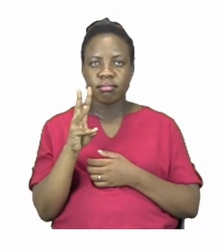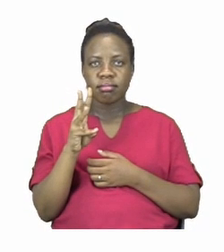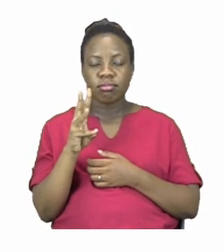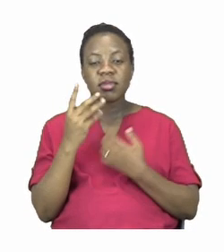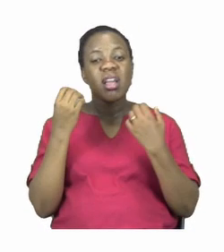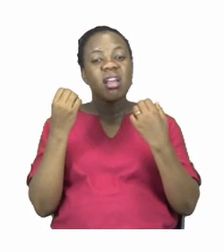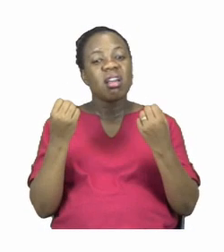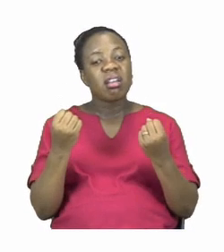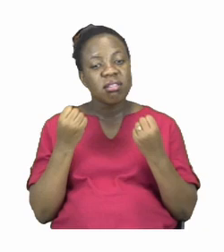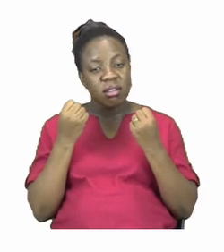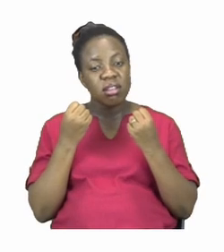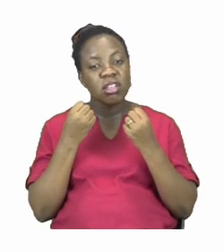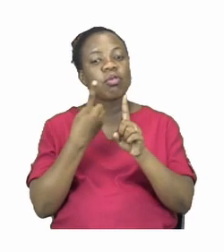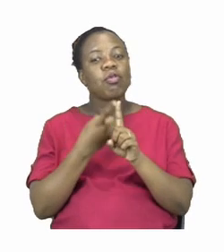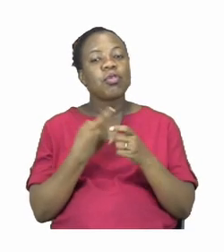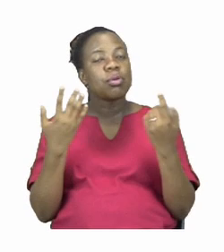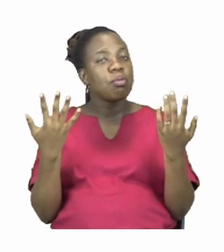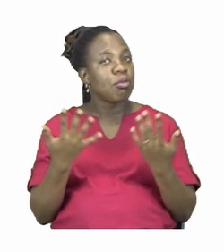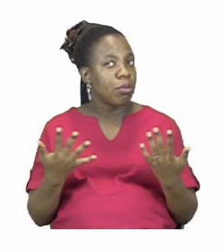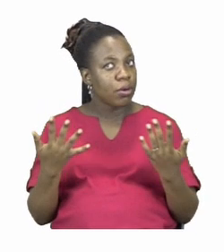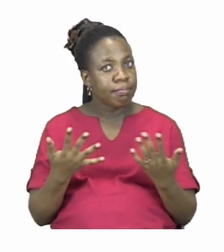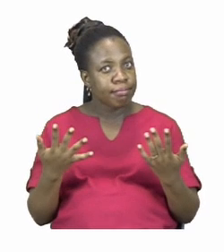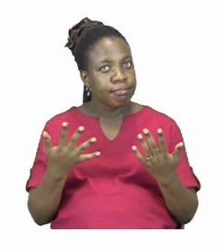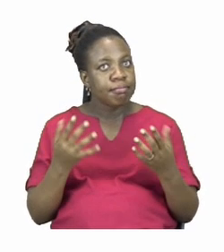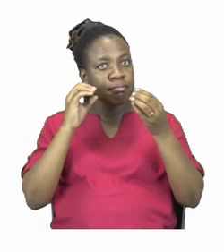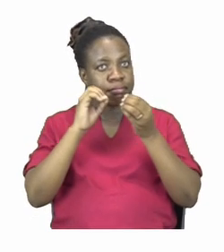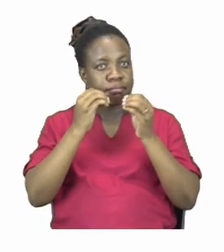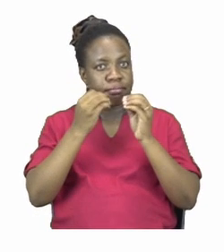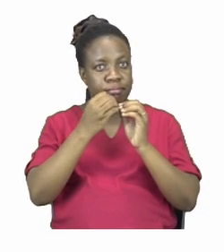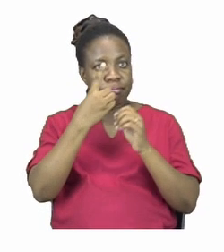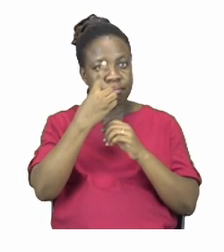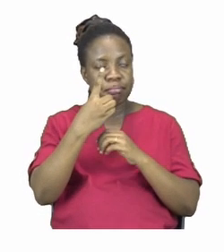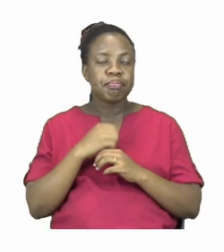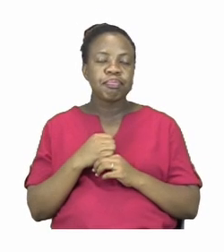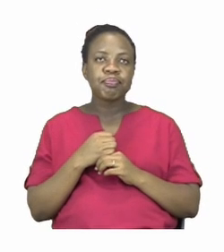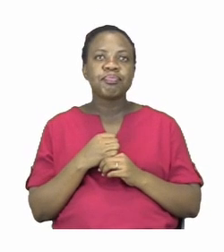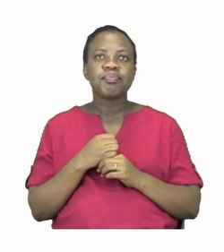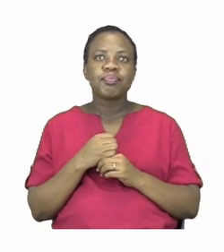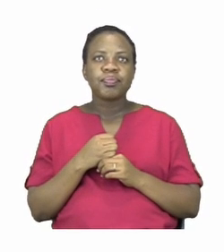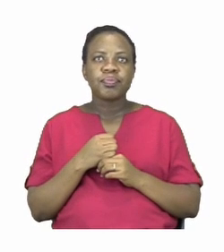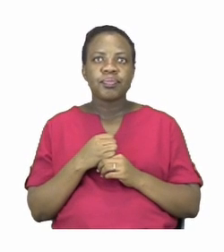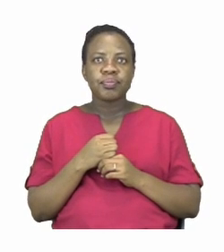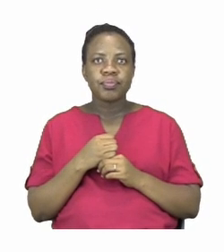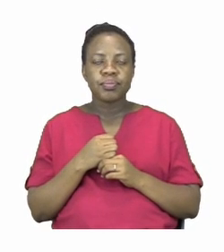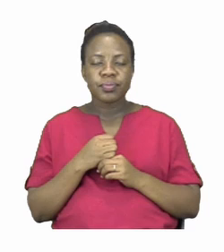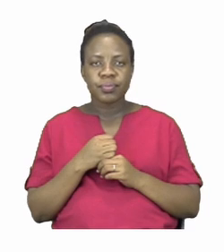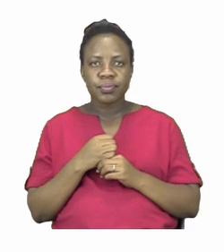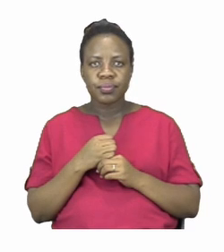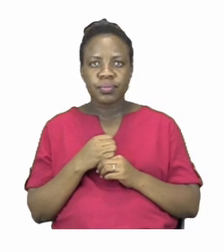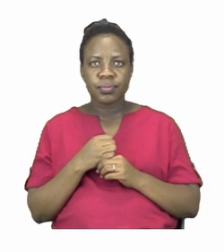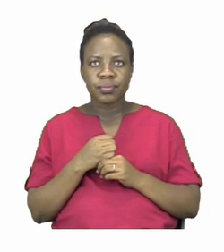of energy. Let's look at number 1. Number 1 says, find 3 examples